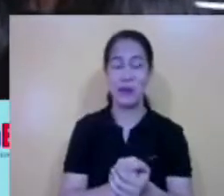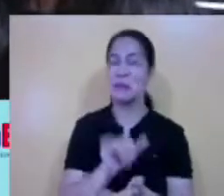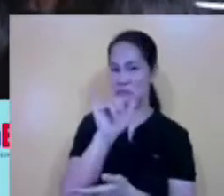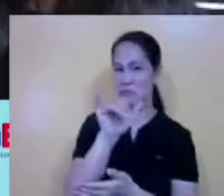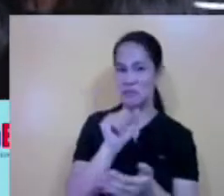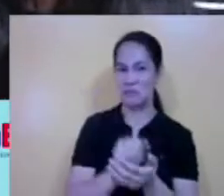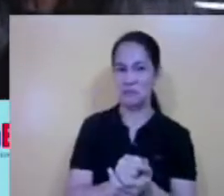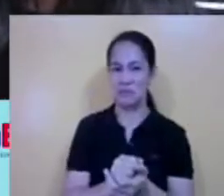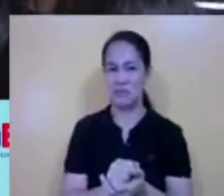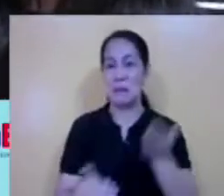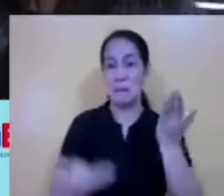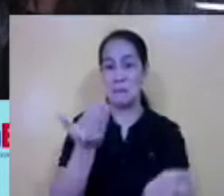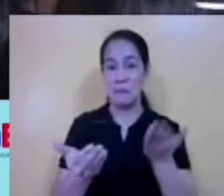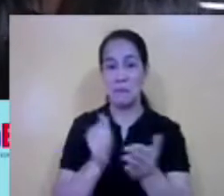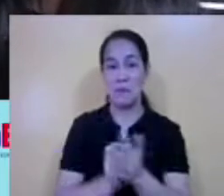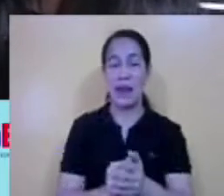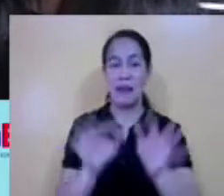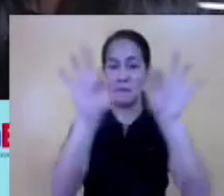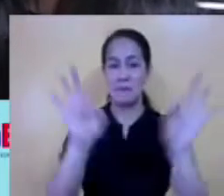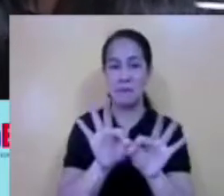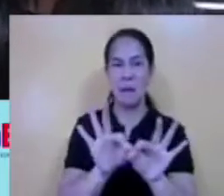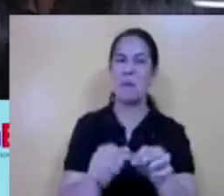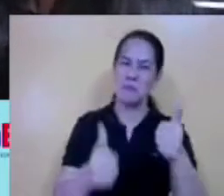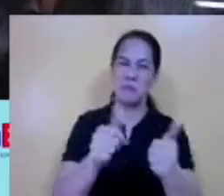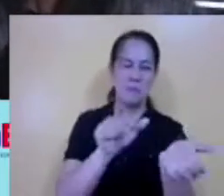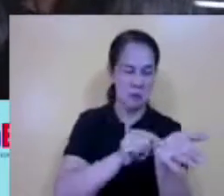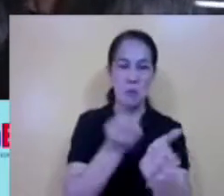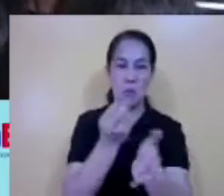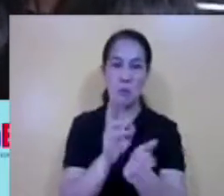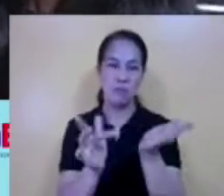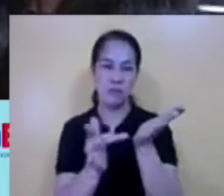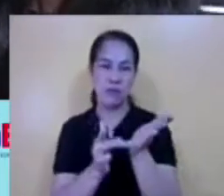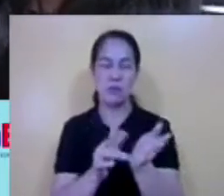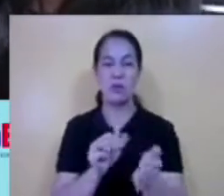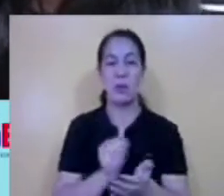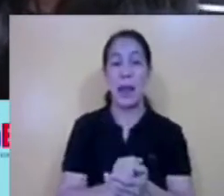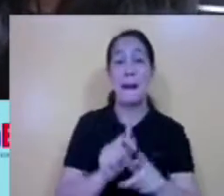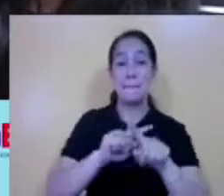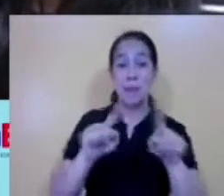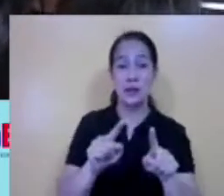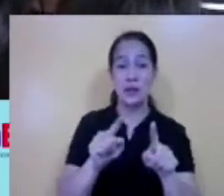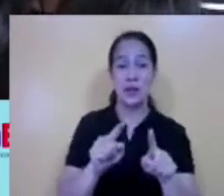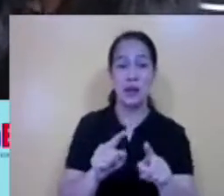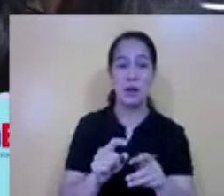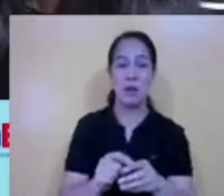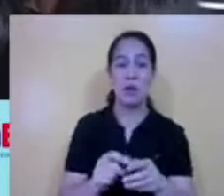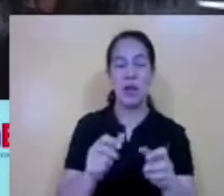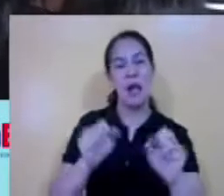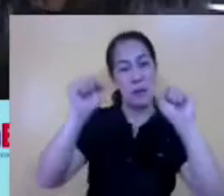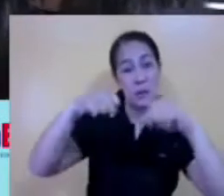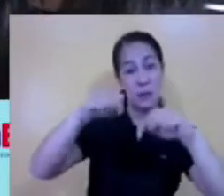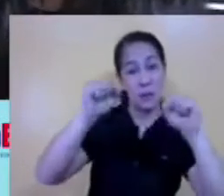may be in the form of either print or digital copies. But this will be subject to your agreement with